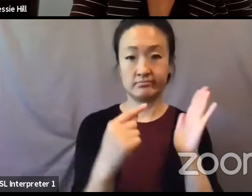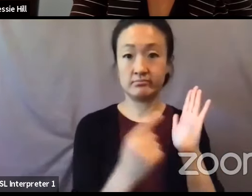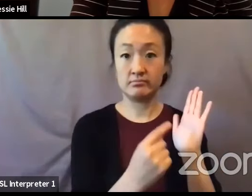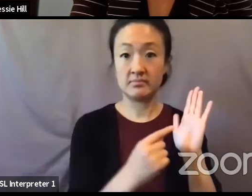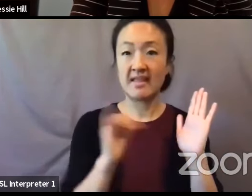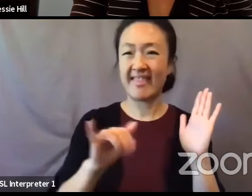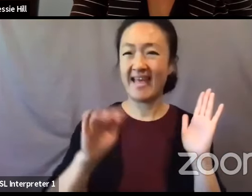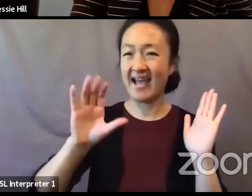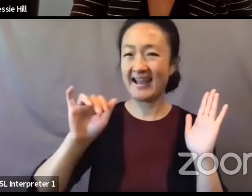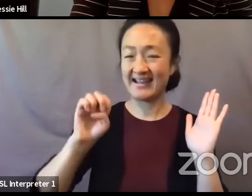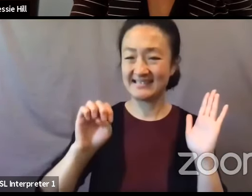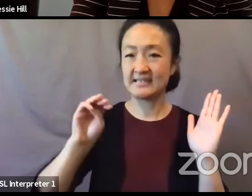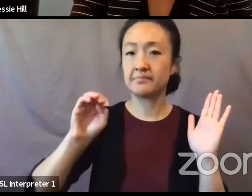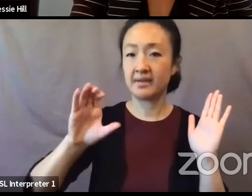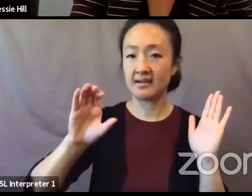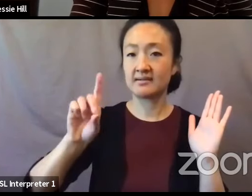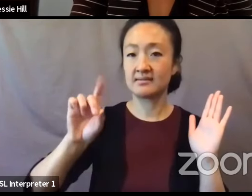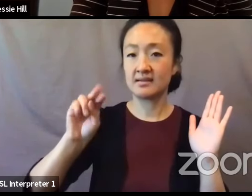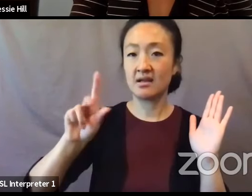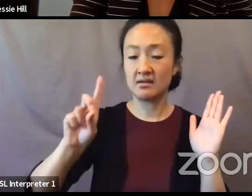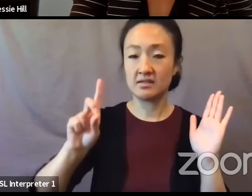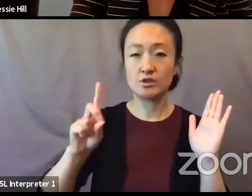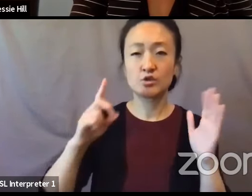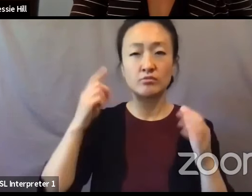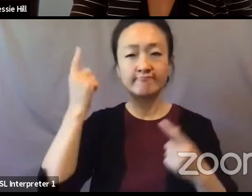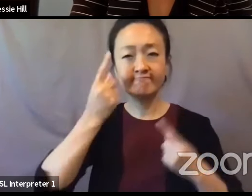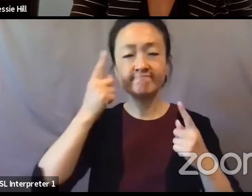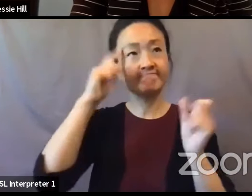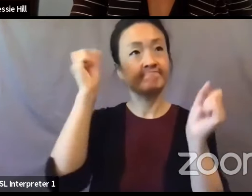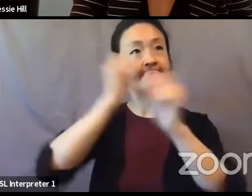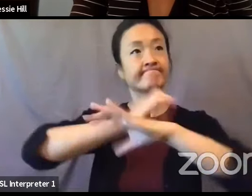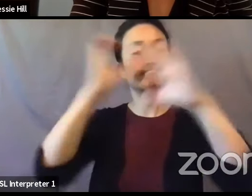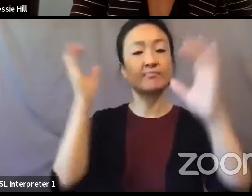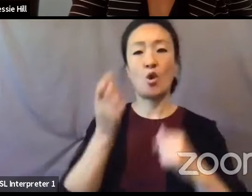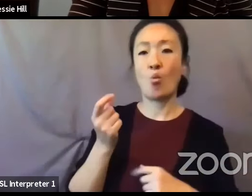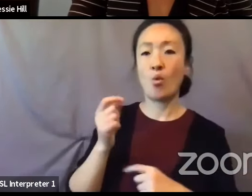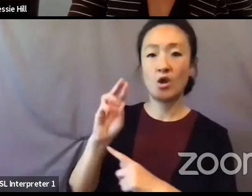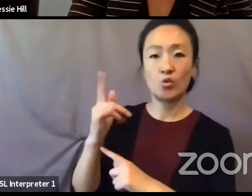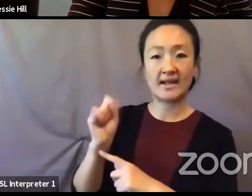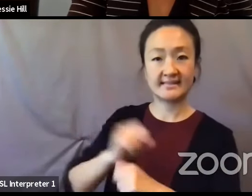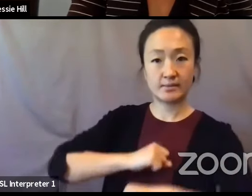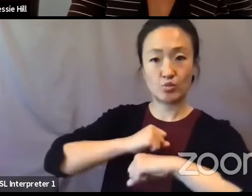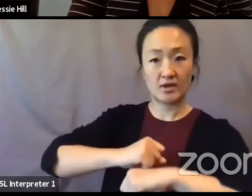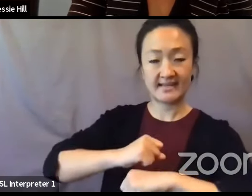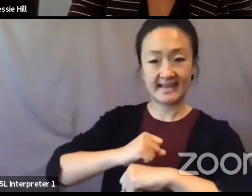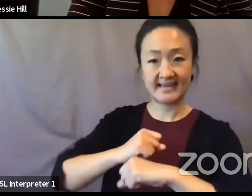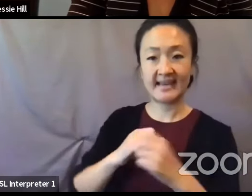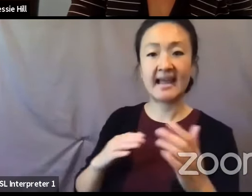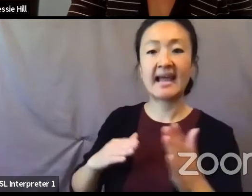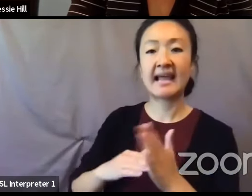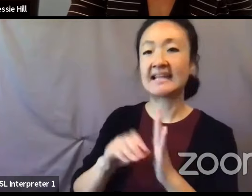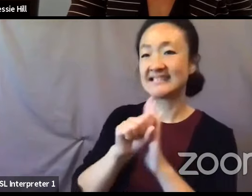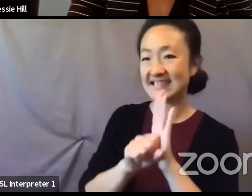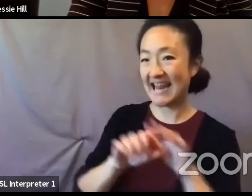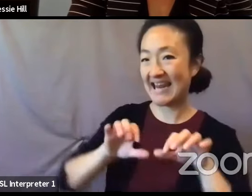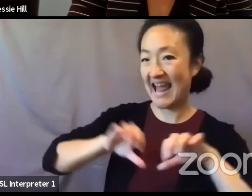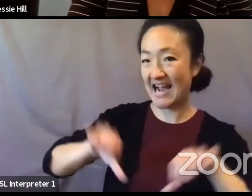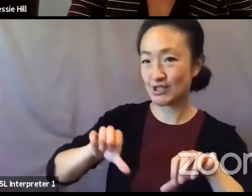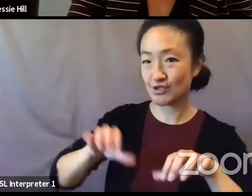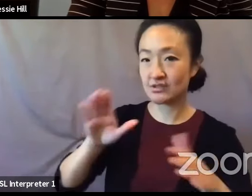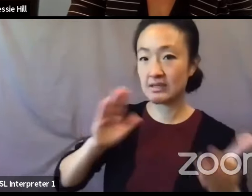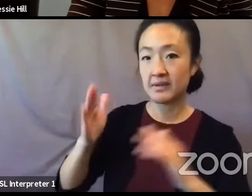that when we think about what rights are protected as against state action as opposed to